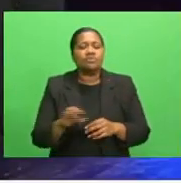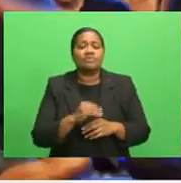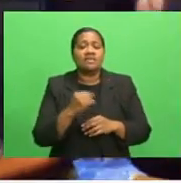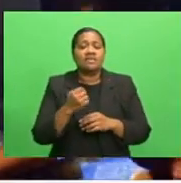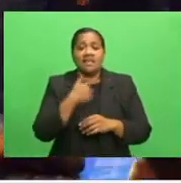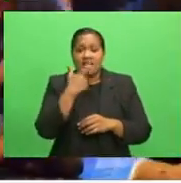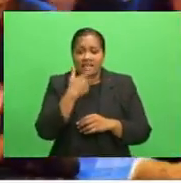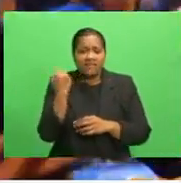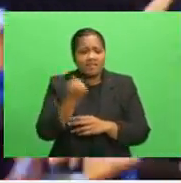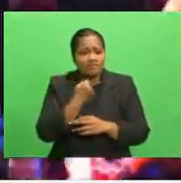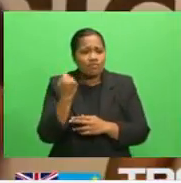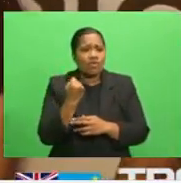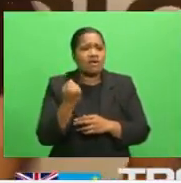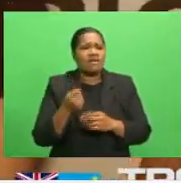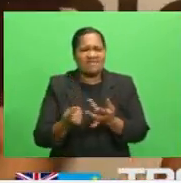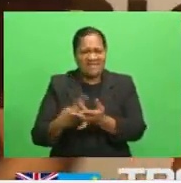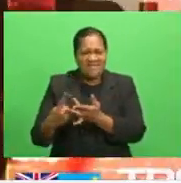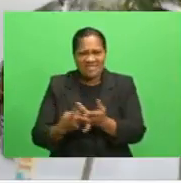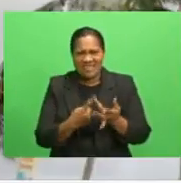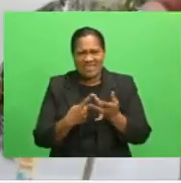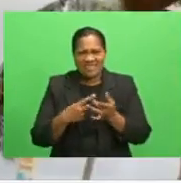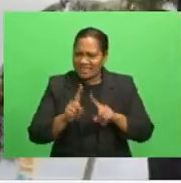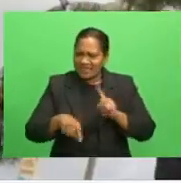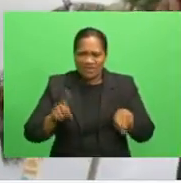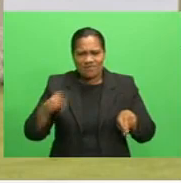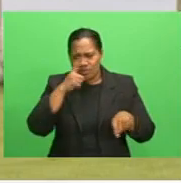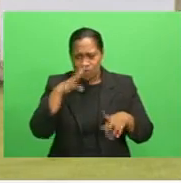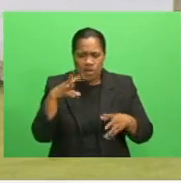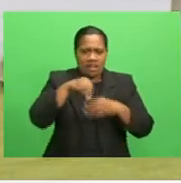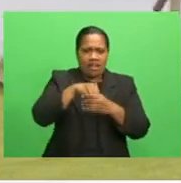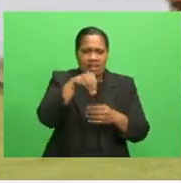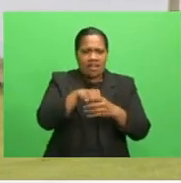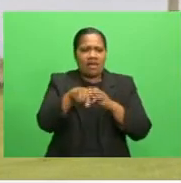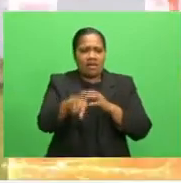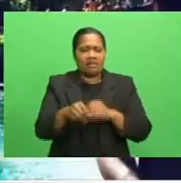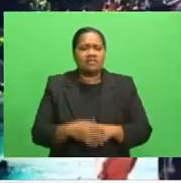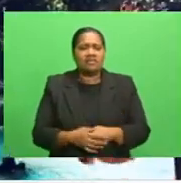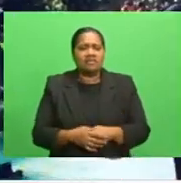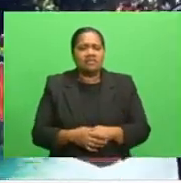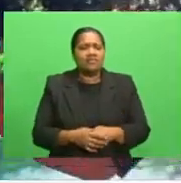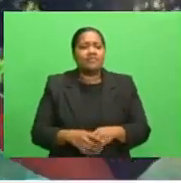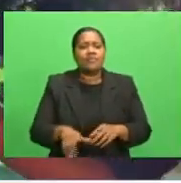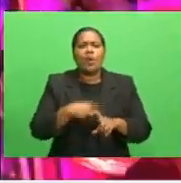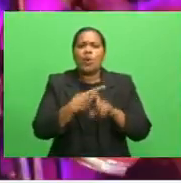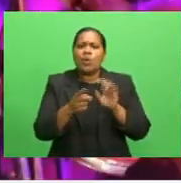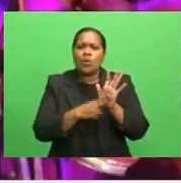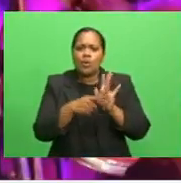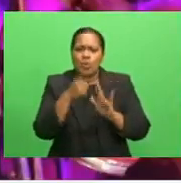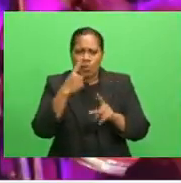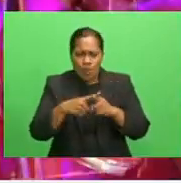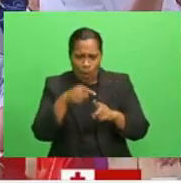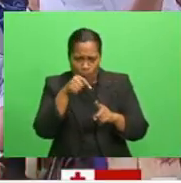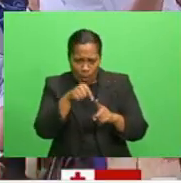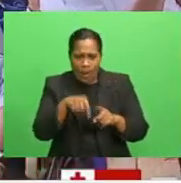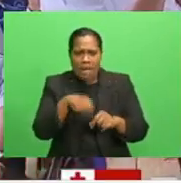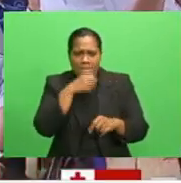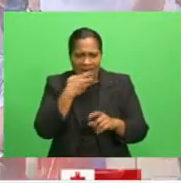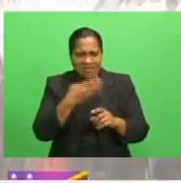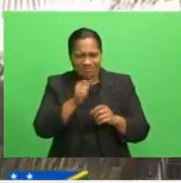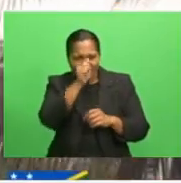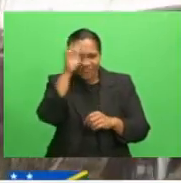across the Pacific. One of the performers, Inoke Kalonisinga, better known as Knox, says they will pay tribute to essential